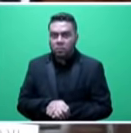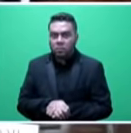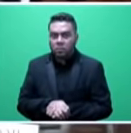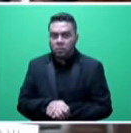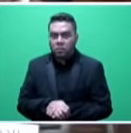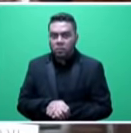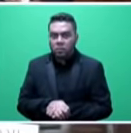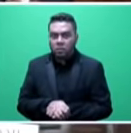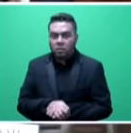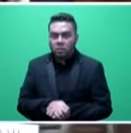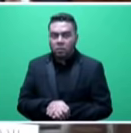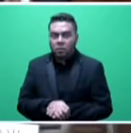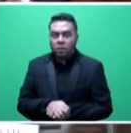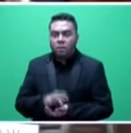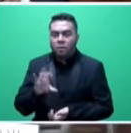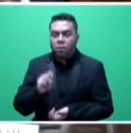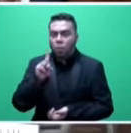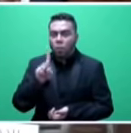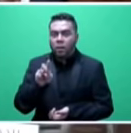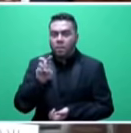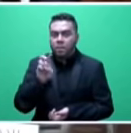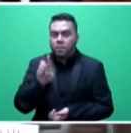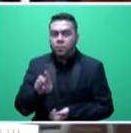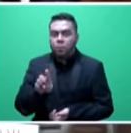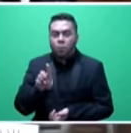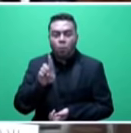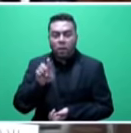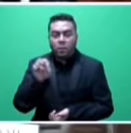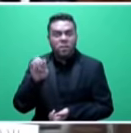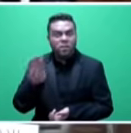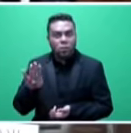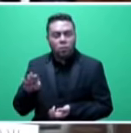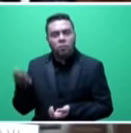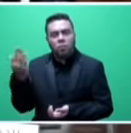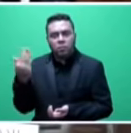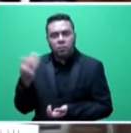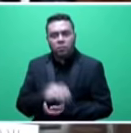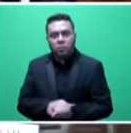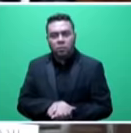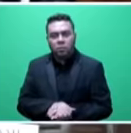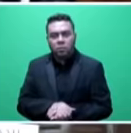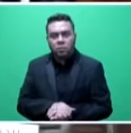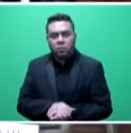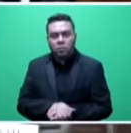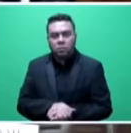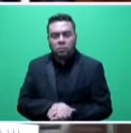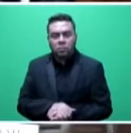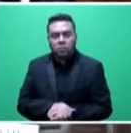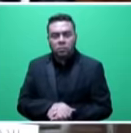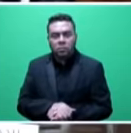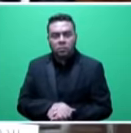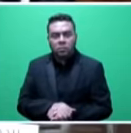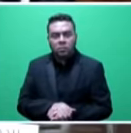increased from the 1.4 announced before. The total estimated revenue is